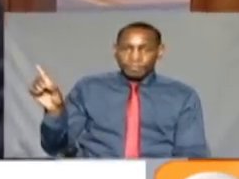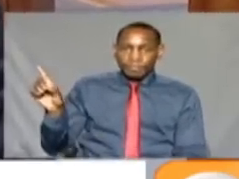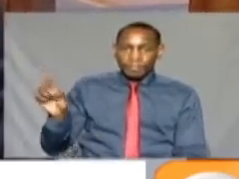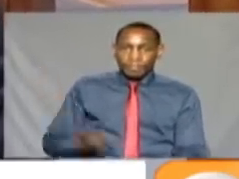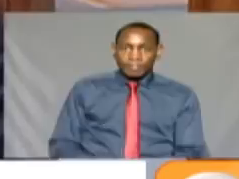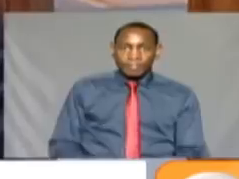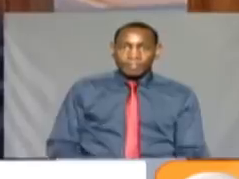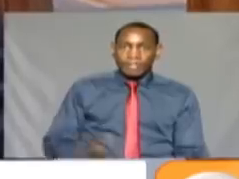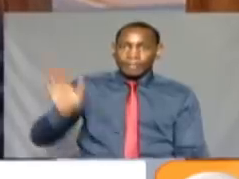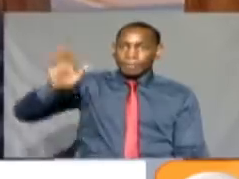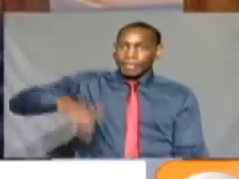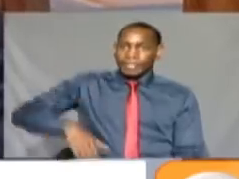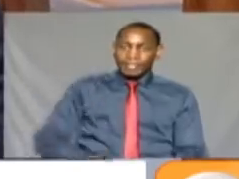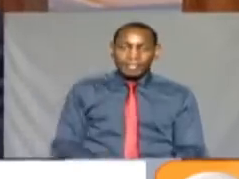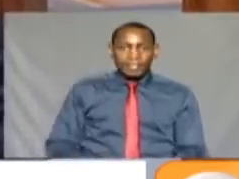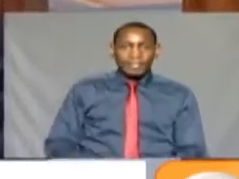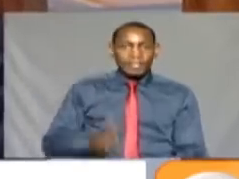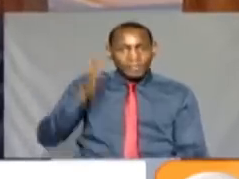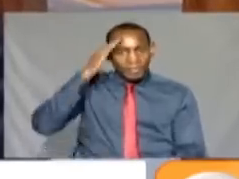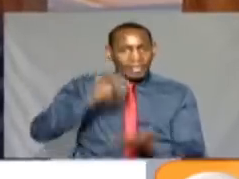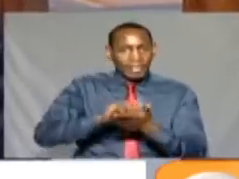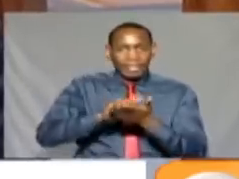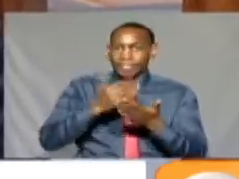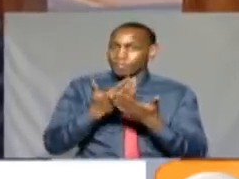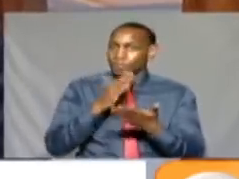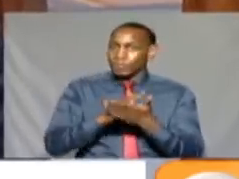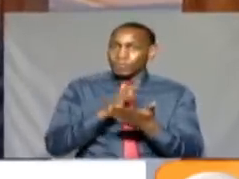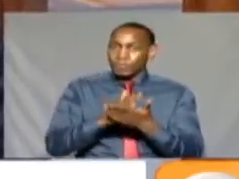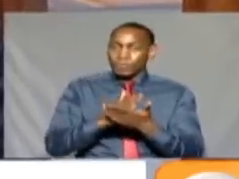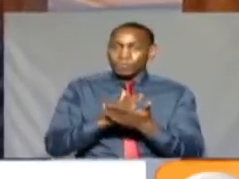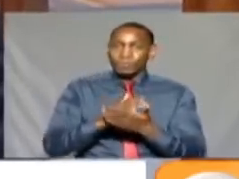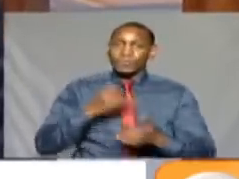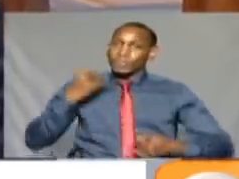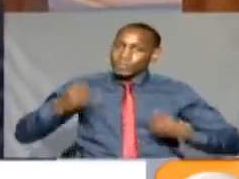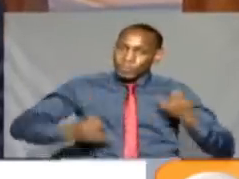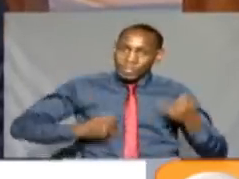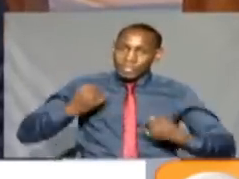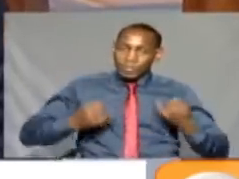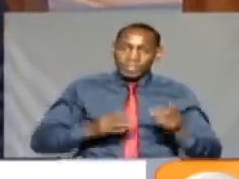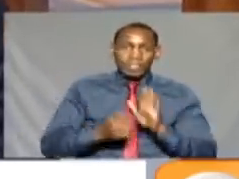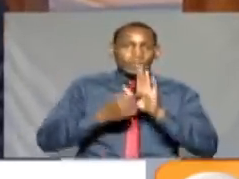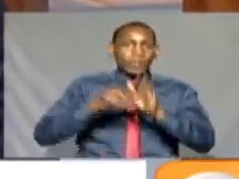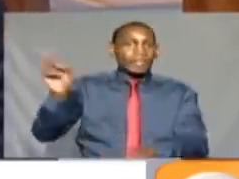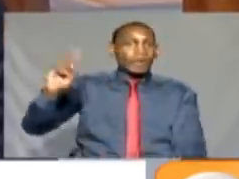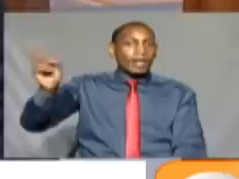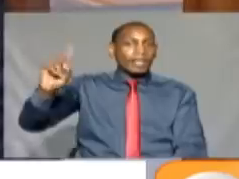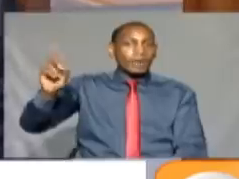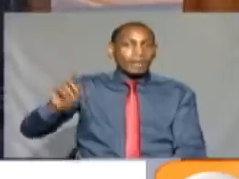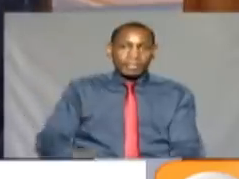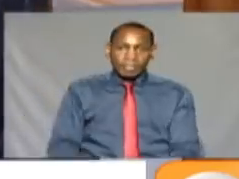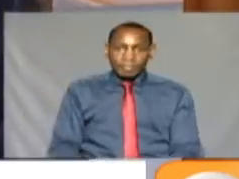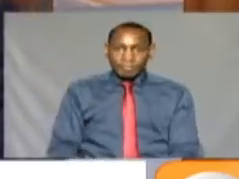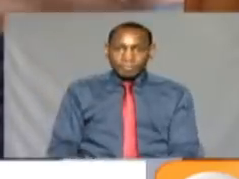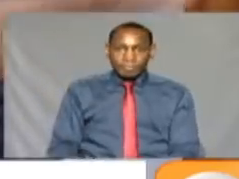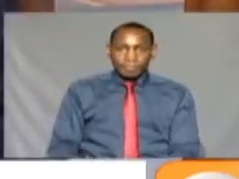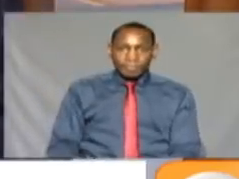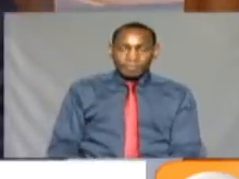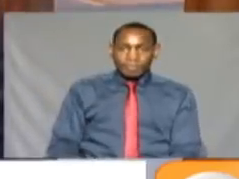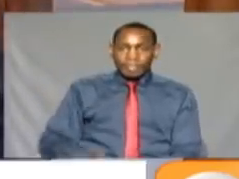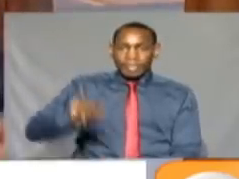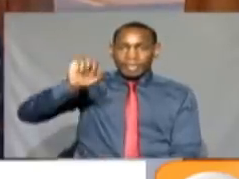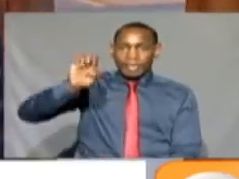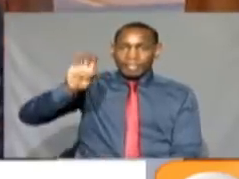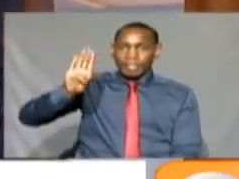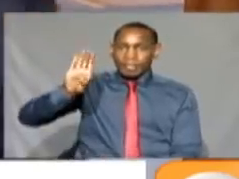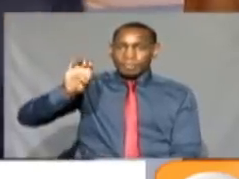Aya, wega chini. And you know, the campaigns were for Moi were fun. Wega kidole, kidole. Aya, IBC, hesabu.